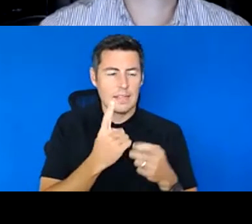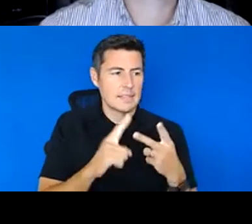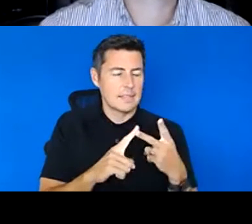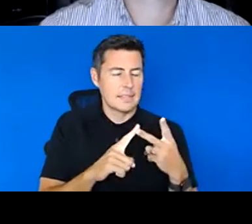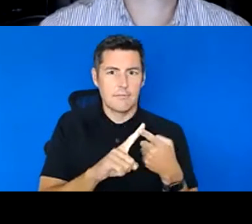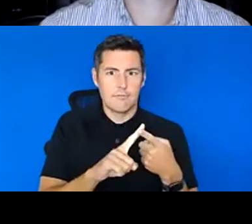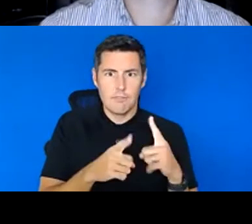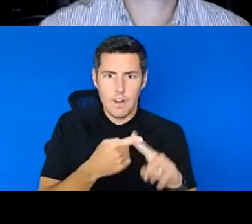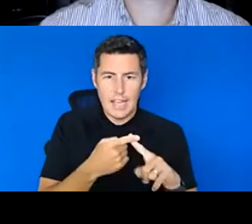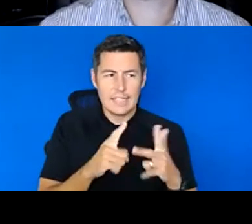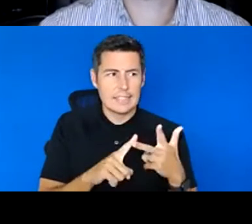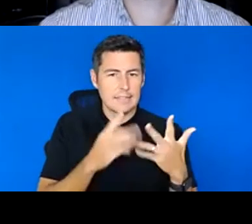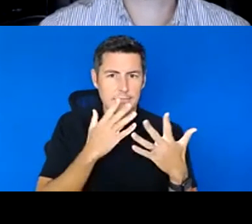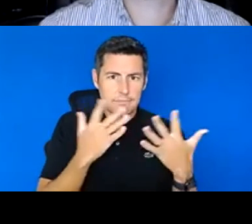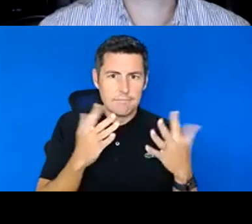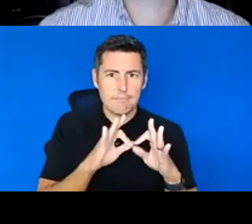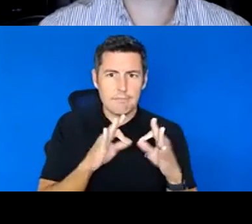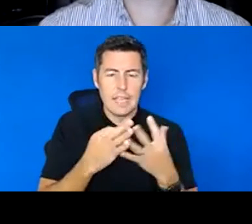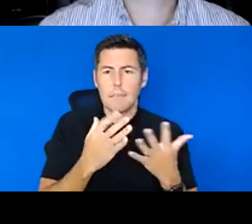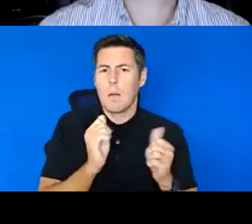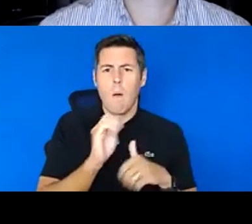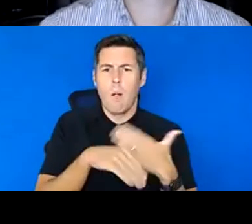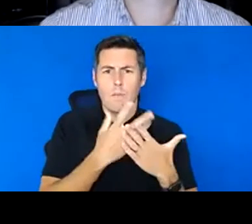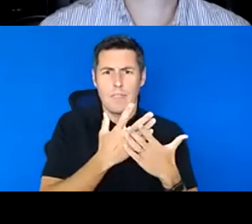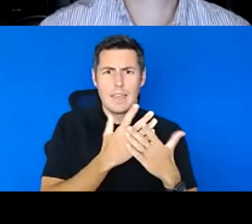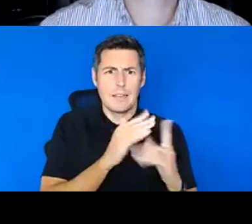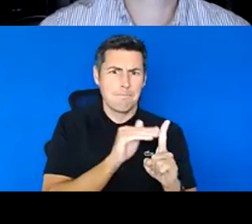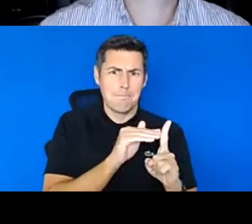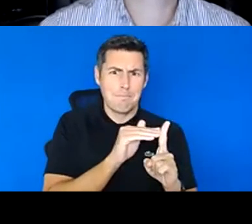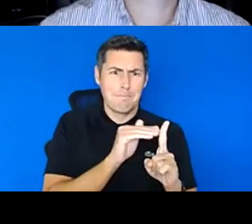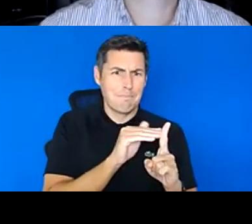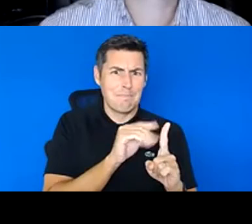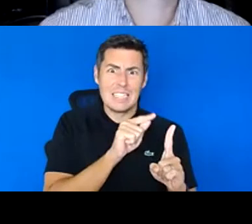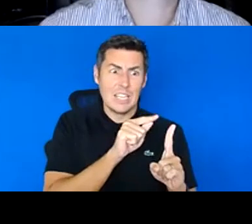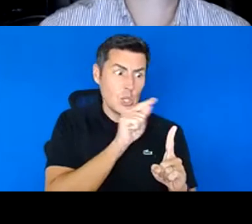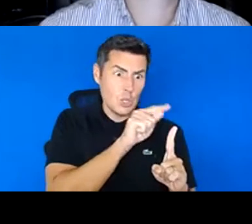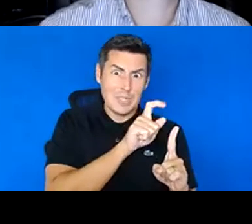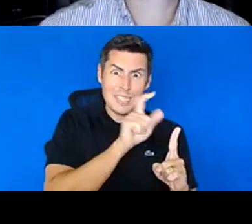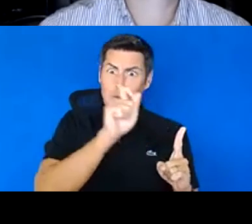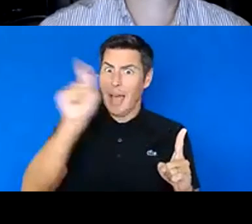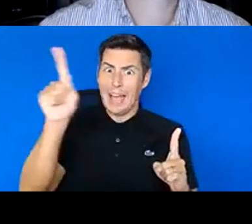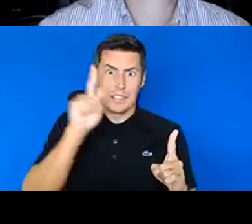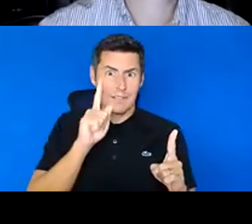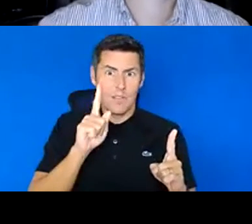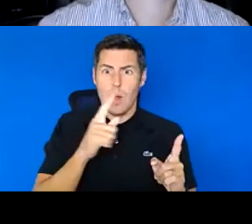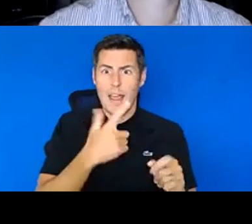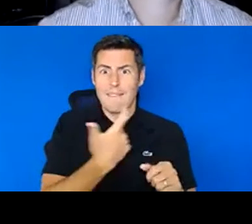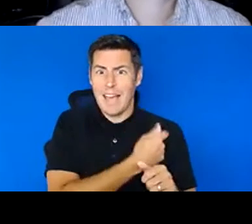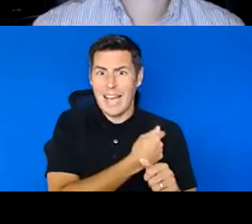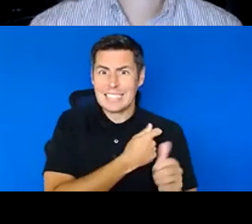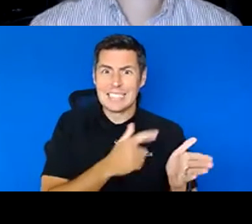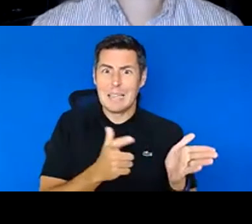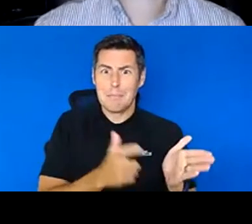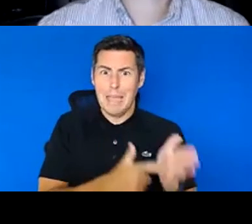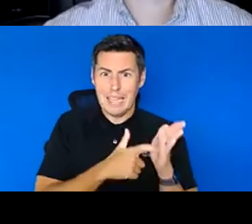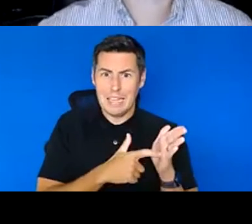individual board members and ask for a vaccine mandate? Would that be helpful? Absolutely. Absolutely. You should always